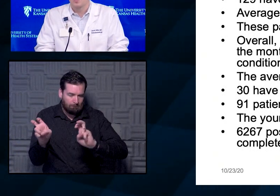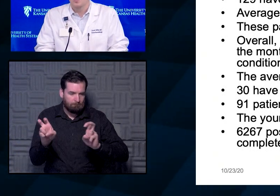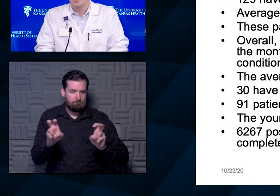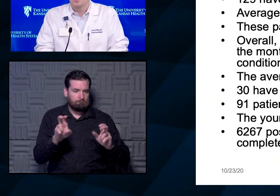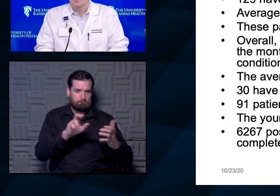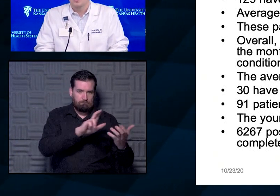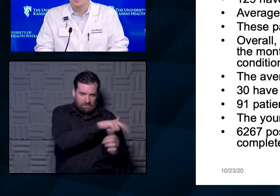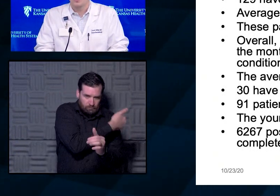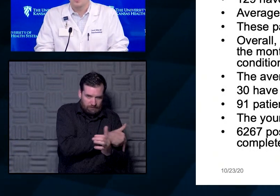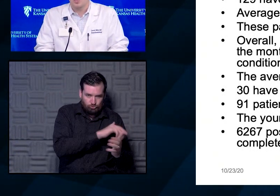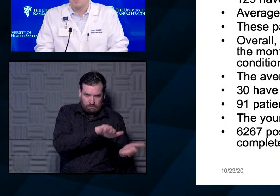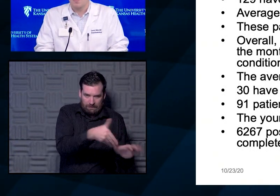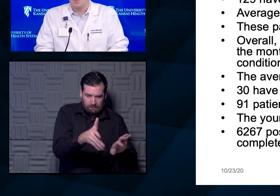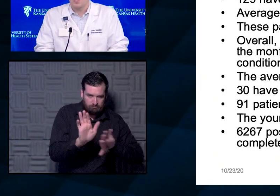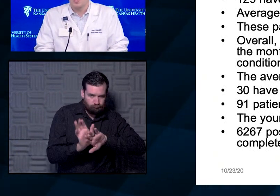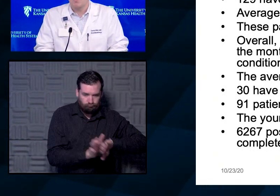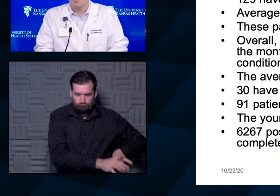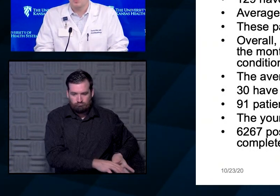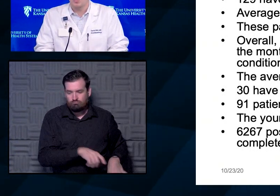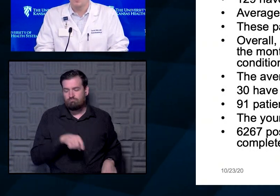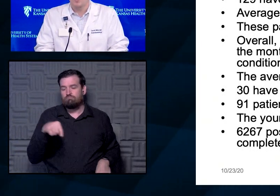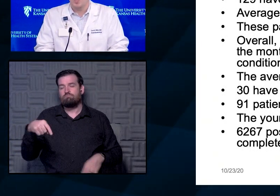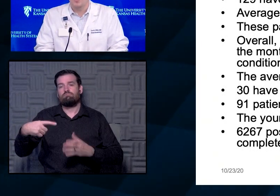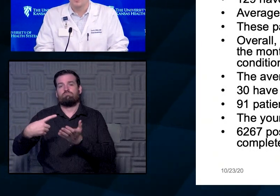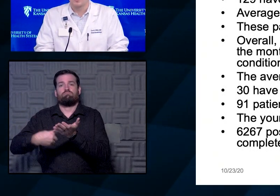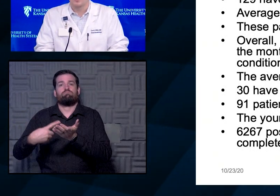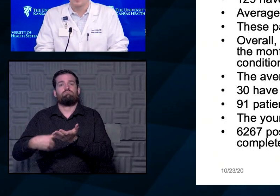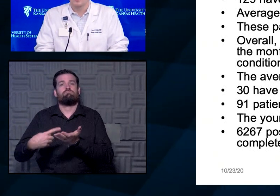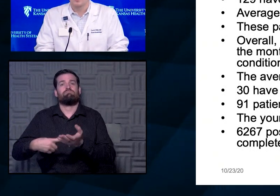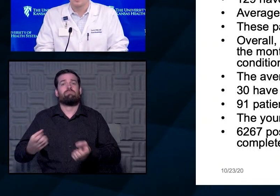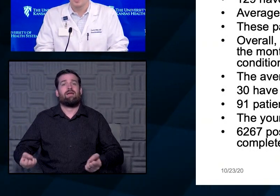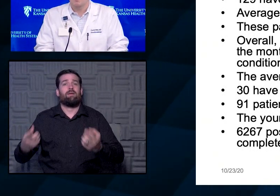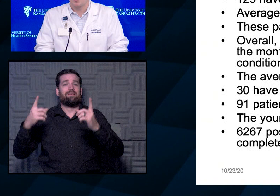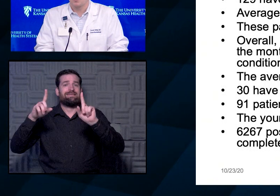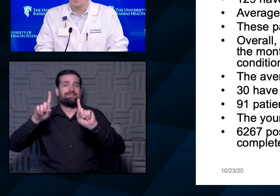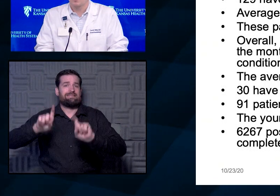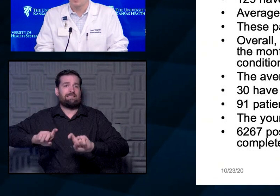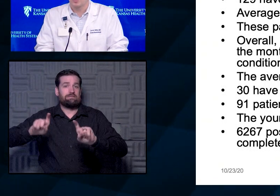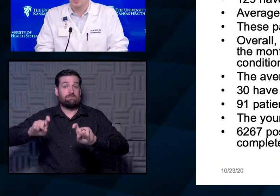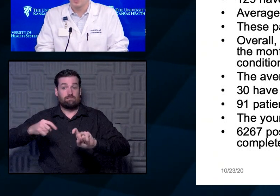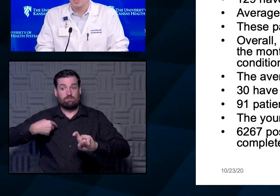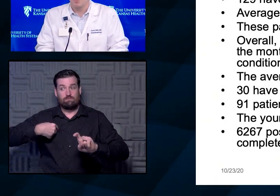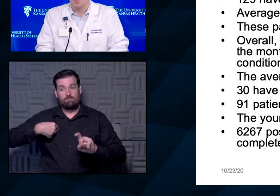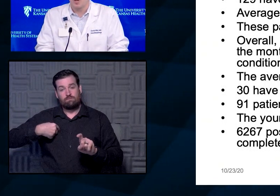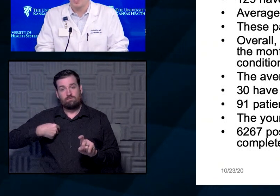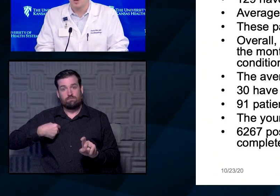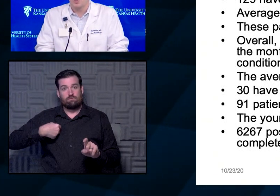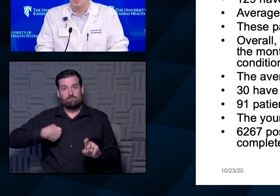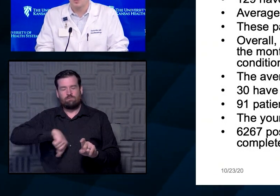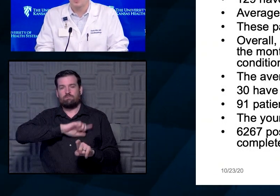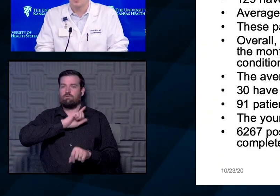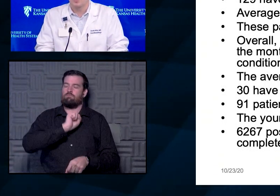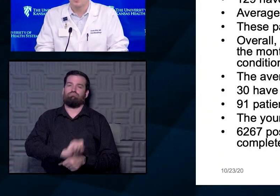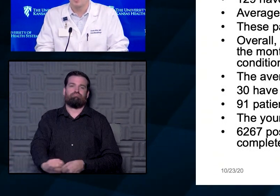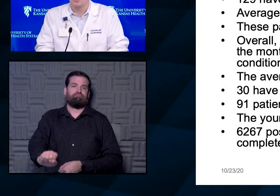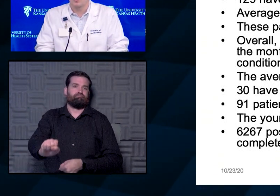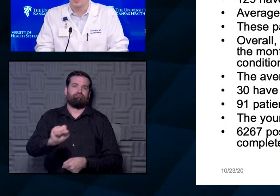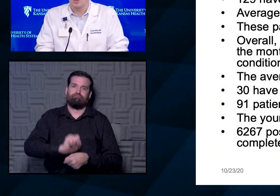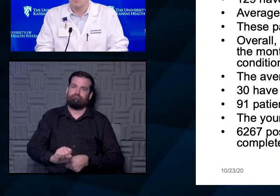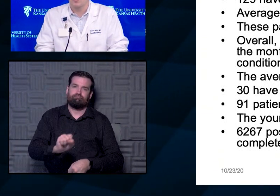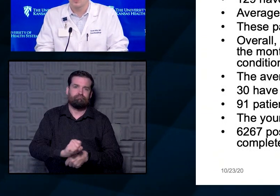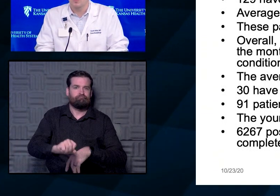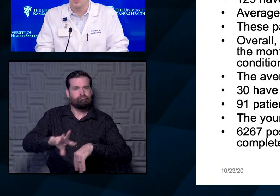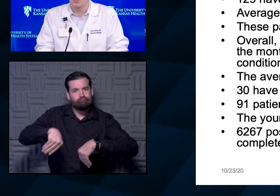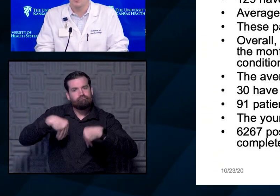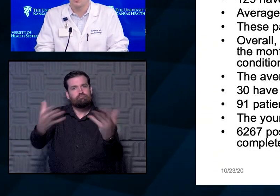deaths, just to talk about the number of tests that we've really been working hard to make sure we